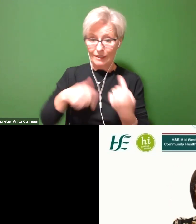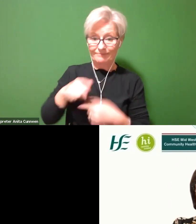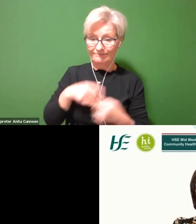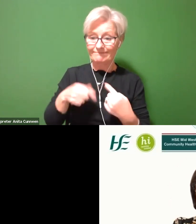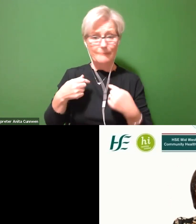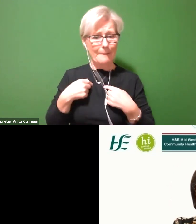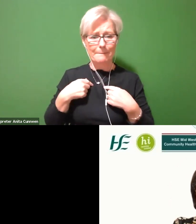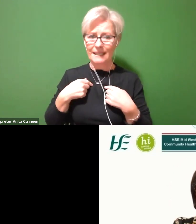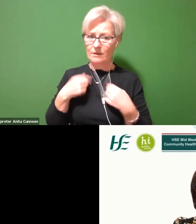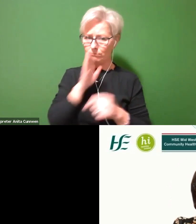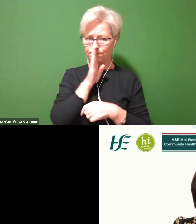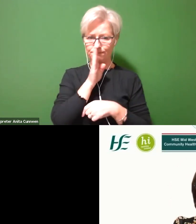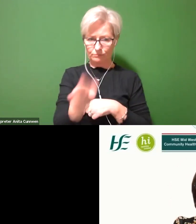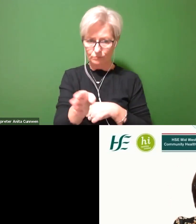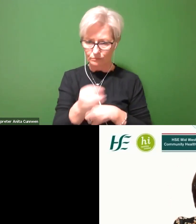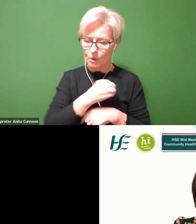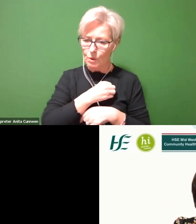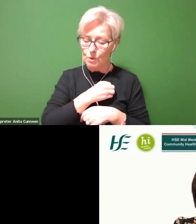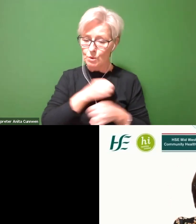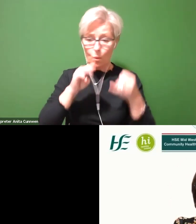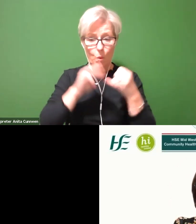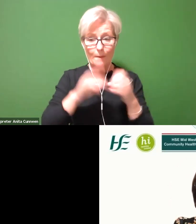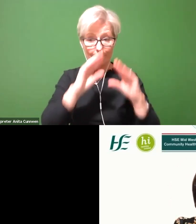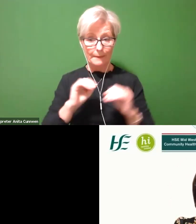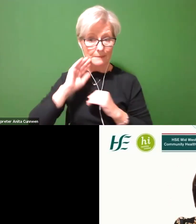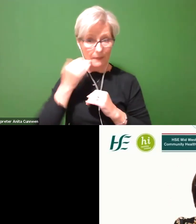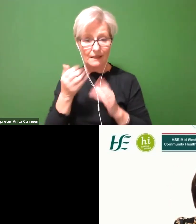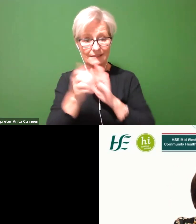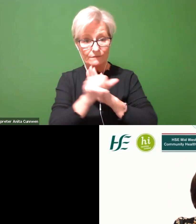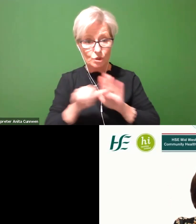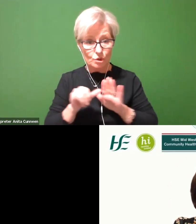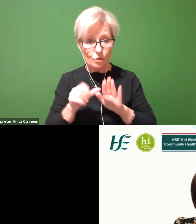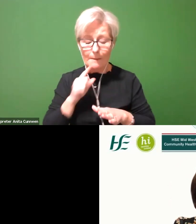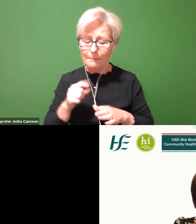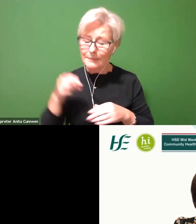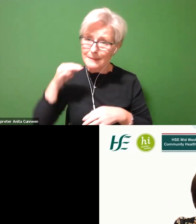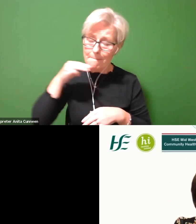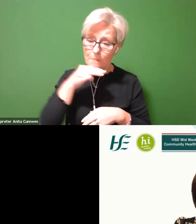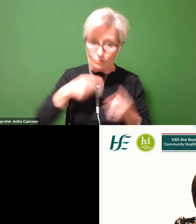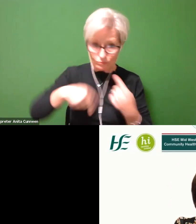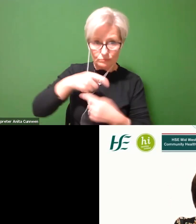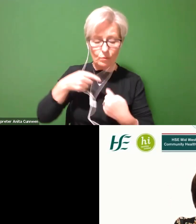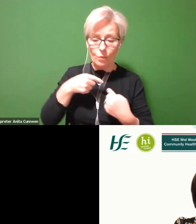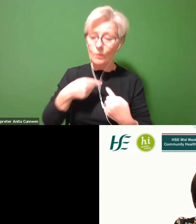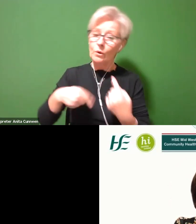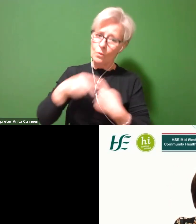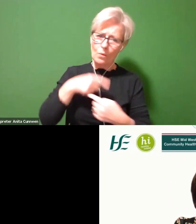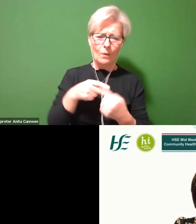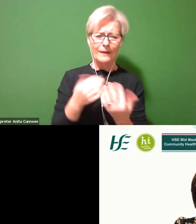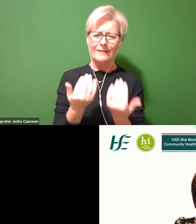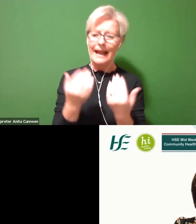the menopause overnight. But what is important is that we are informed, we are supported and empowered to